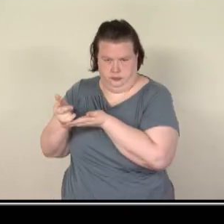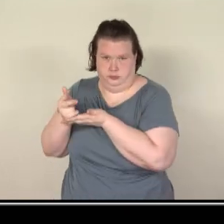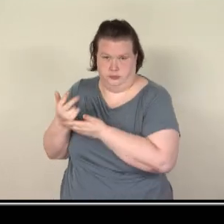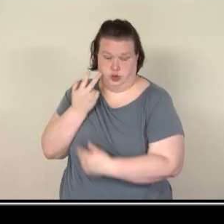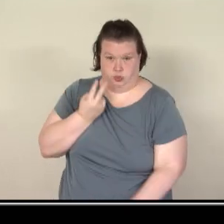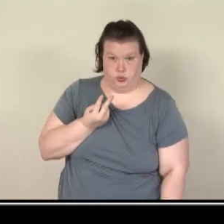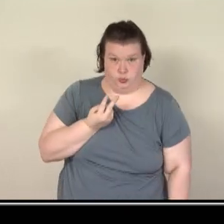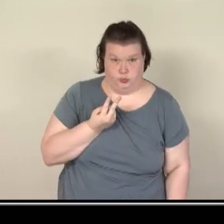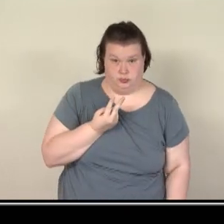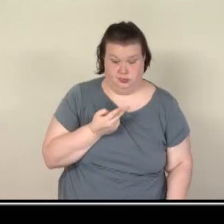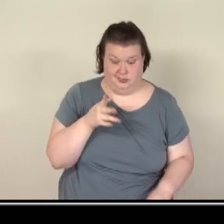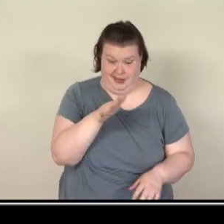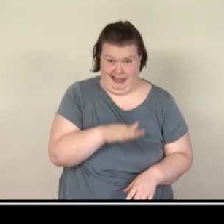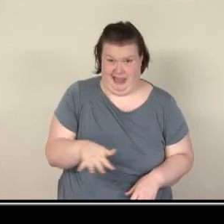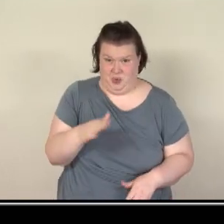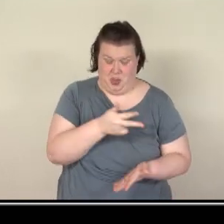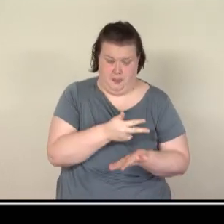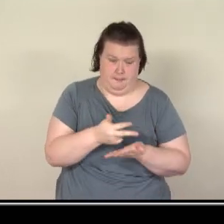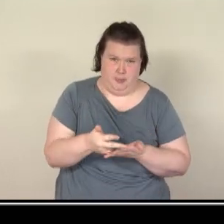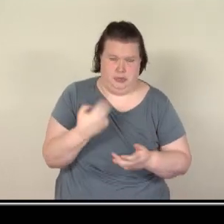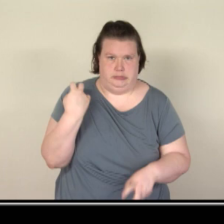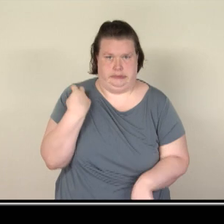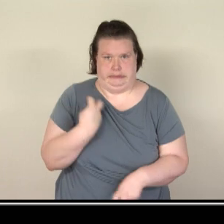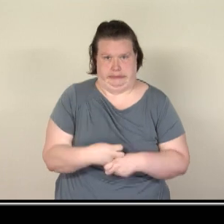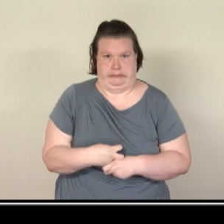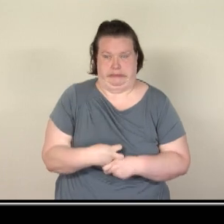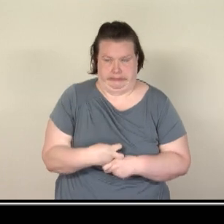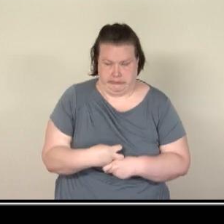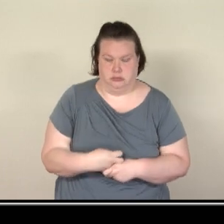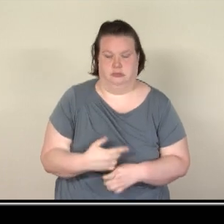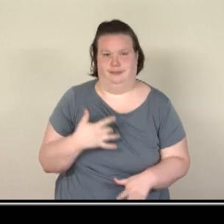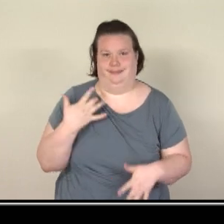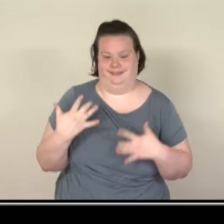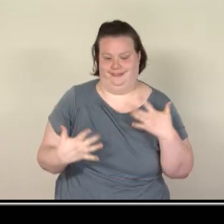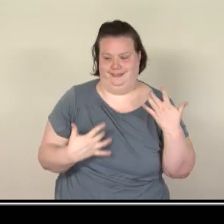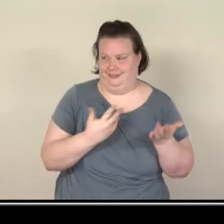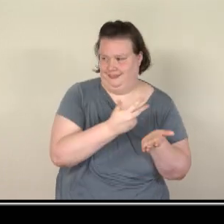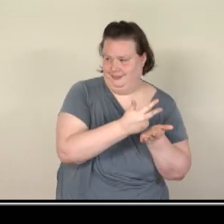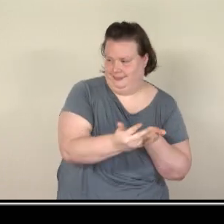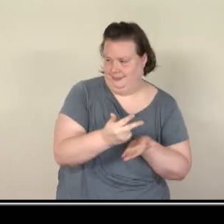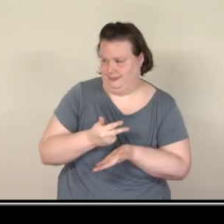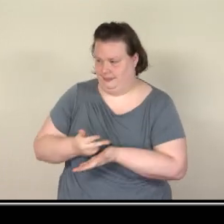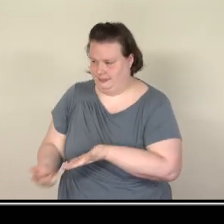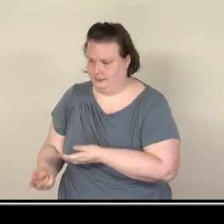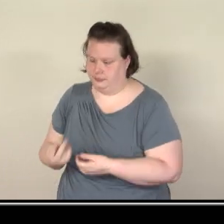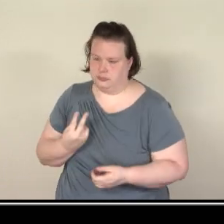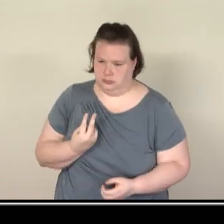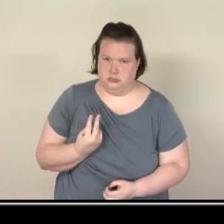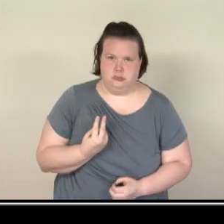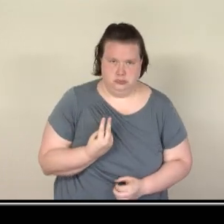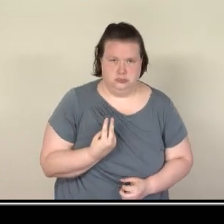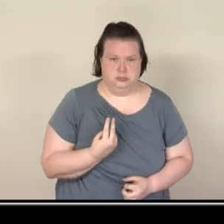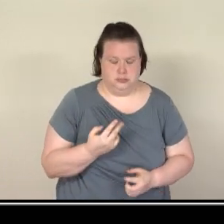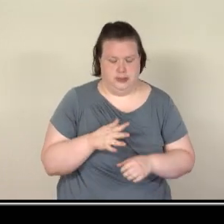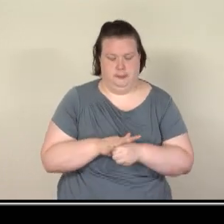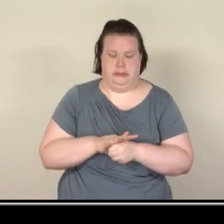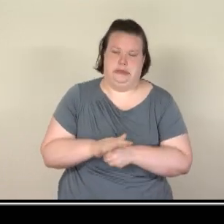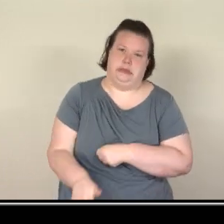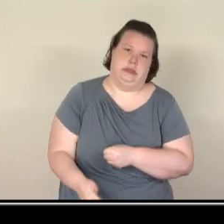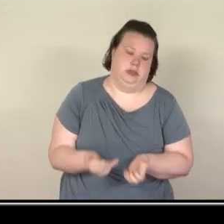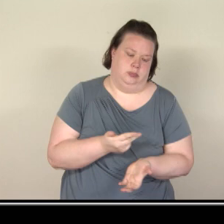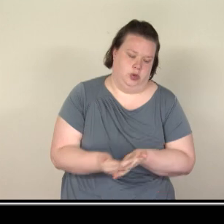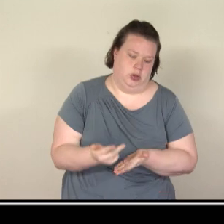with that campus, parking can be a little bit of a challenge out there. So very excited with the group to have lots of parking for staff